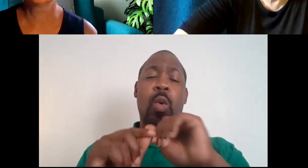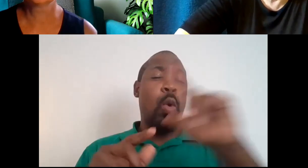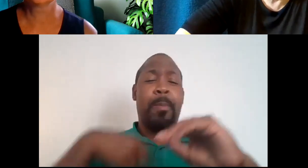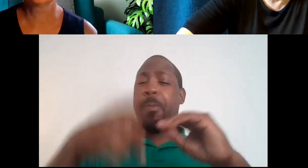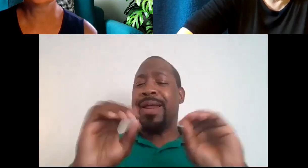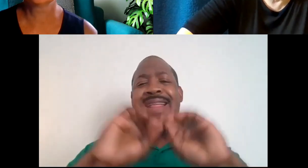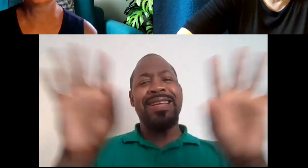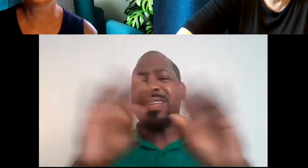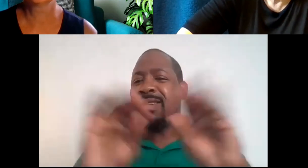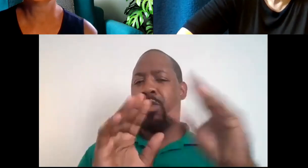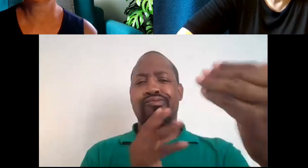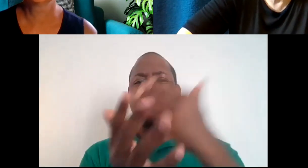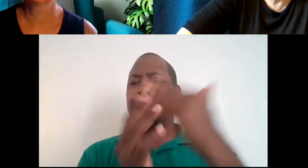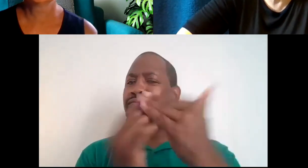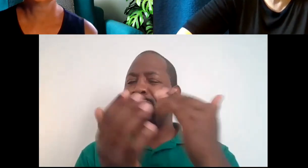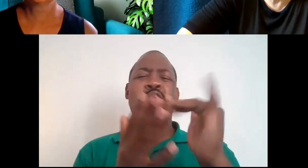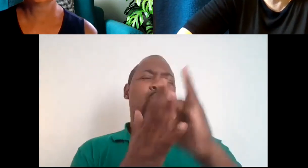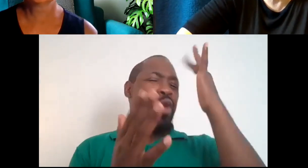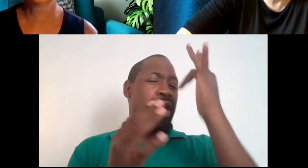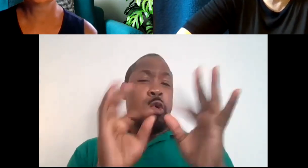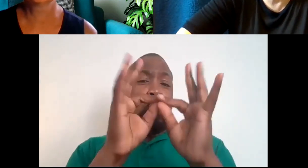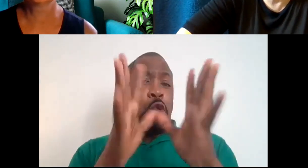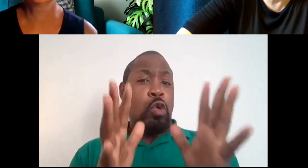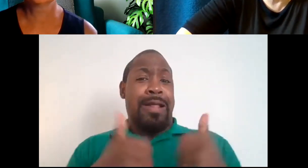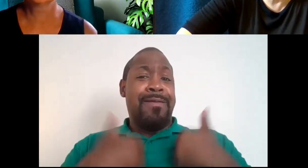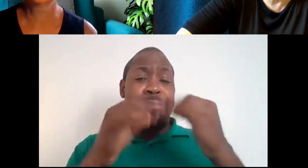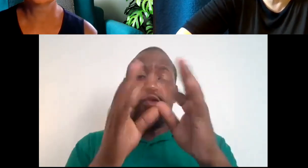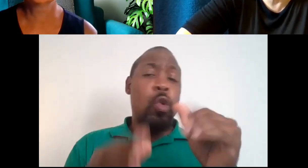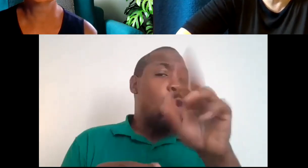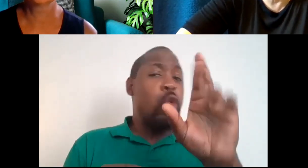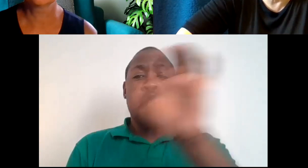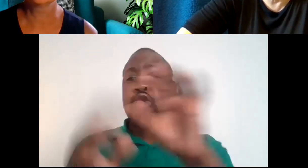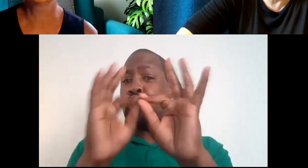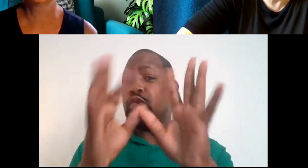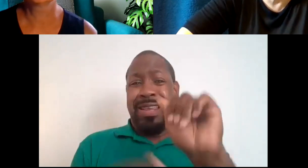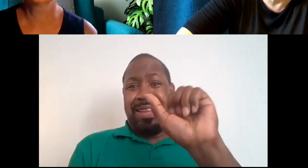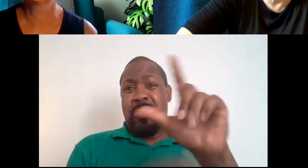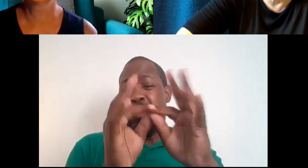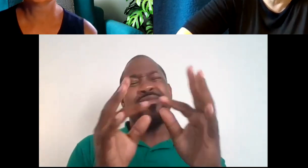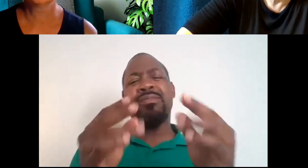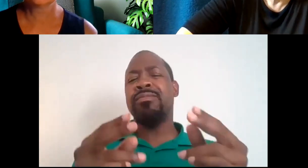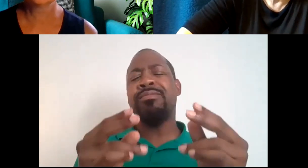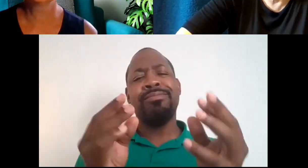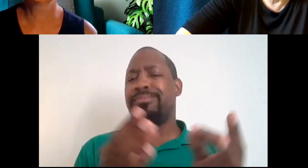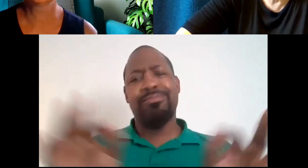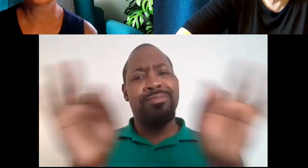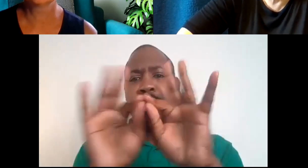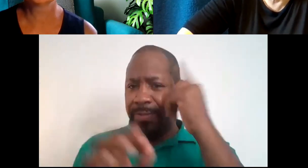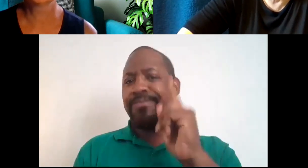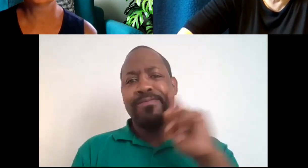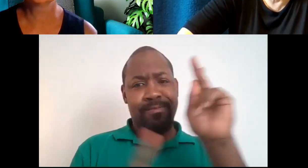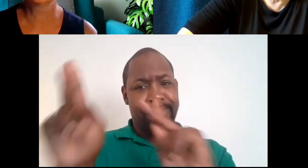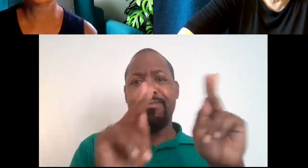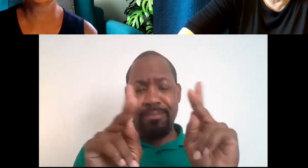everything would be really clear to them. And so it's just so important that it's all transparent, and having an interpreter there to